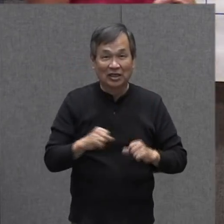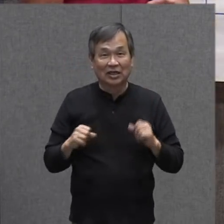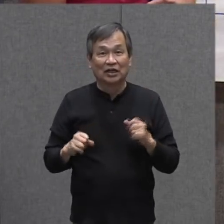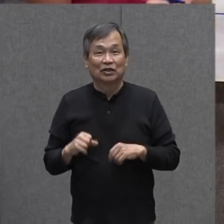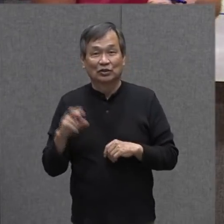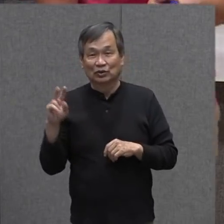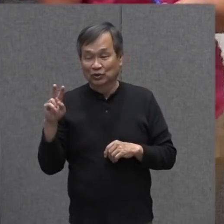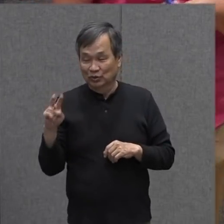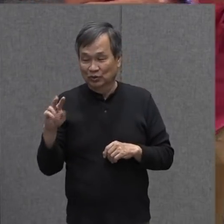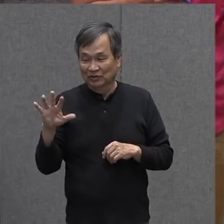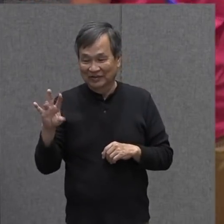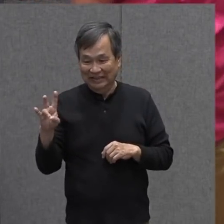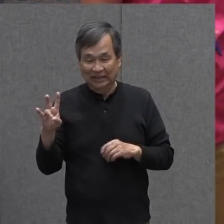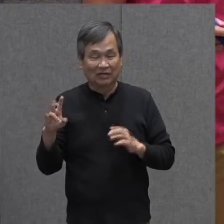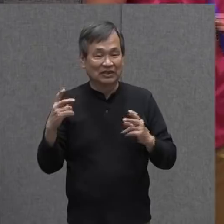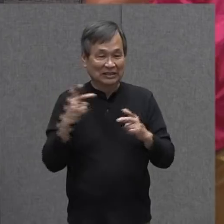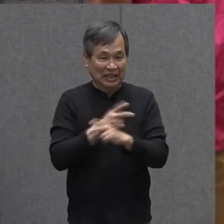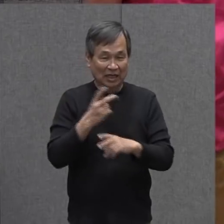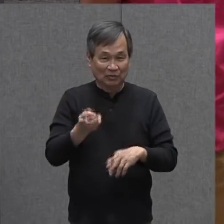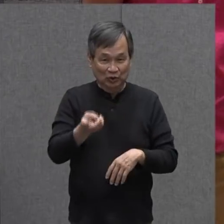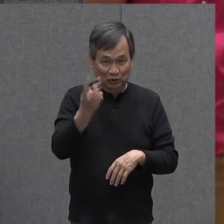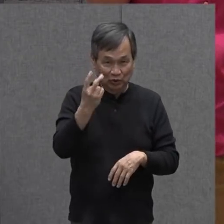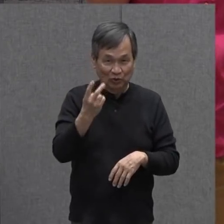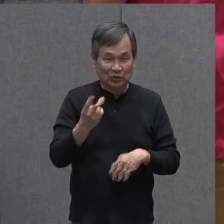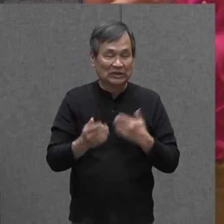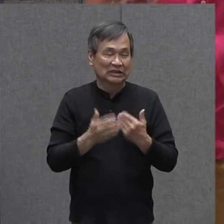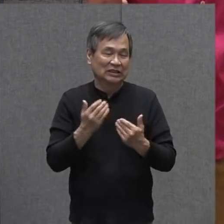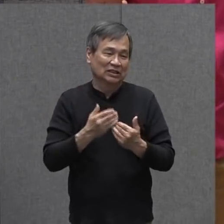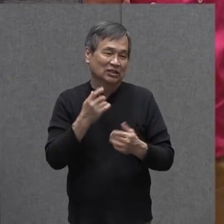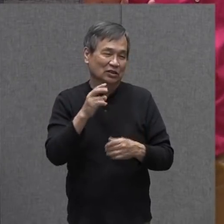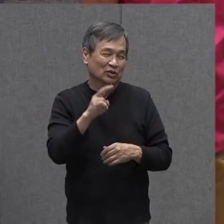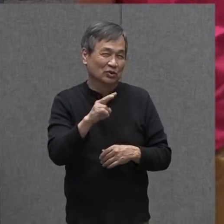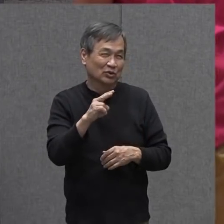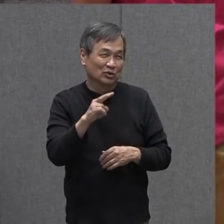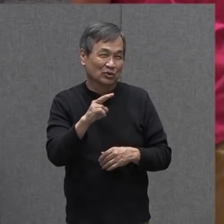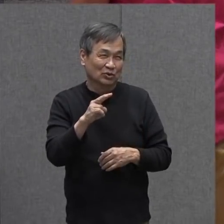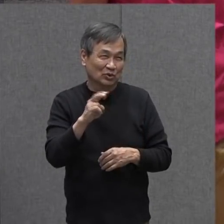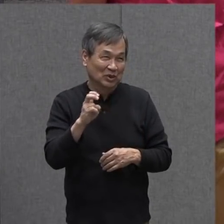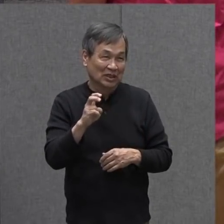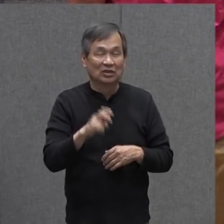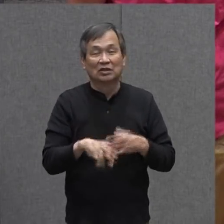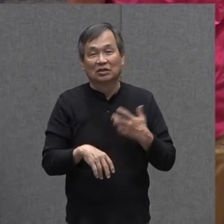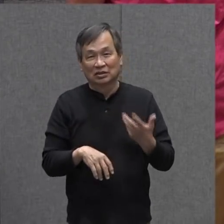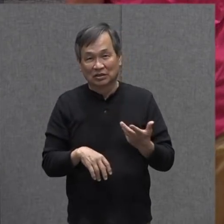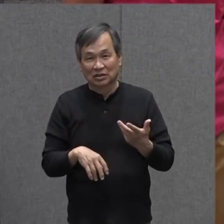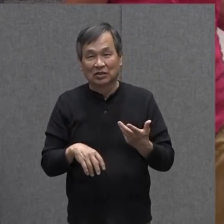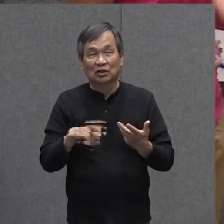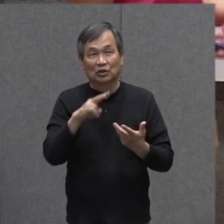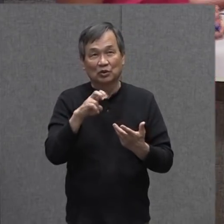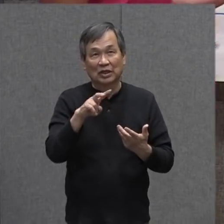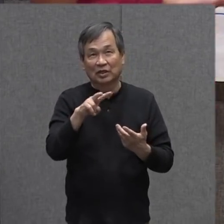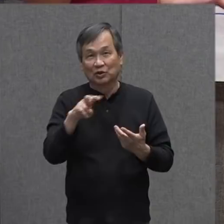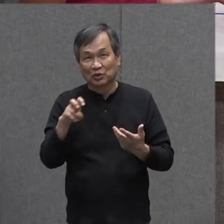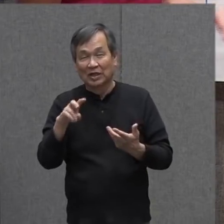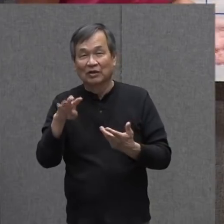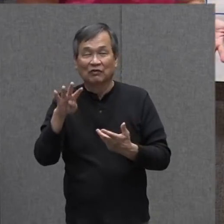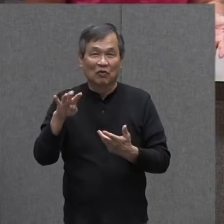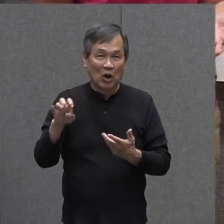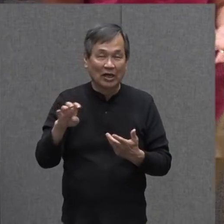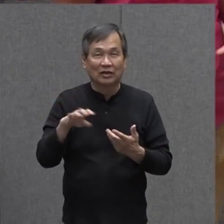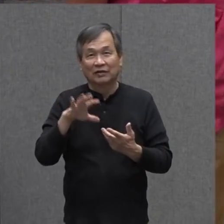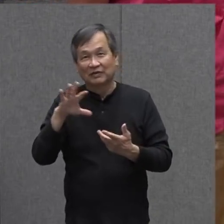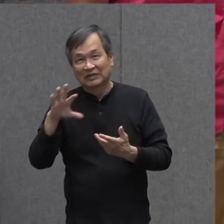pattern happening here, which was that repeated pattern. Whatever he planted, he got the double amount of seeds. So pause me and